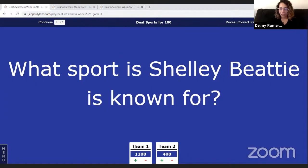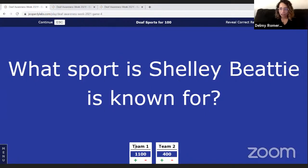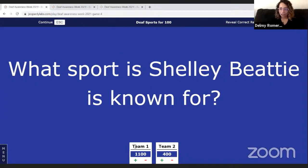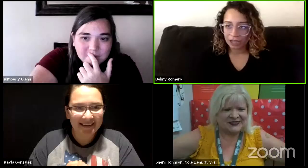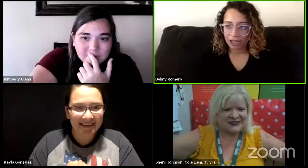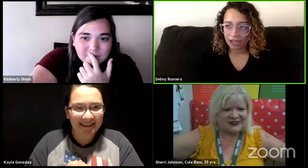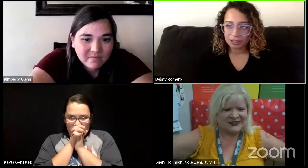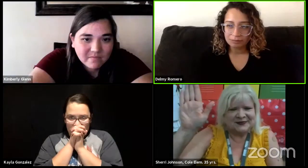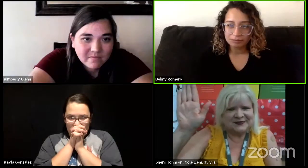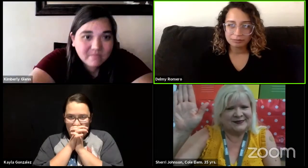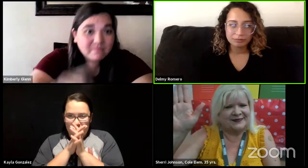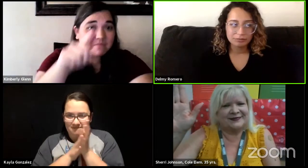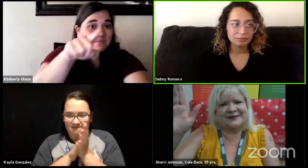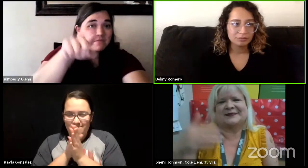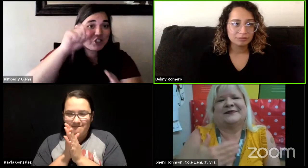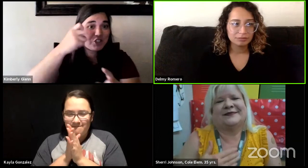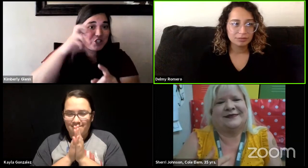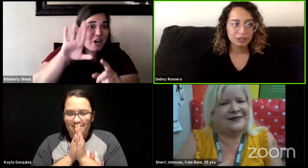Sherry has her hand up.